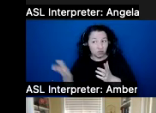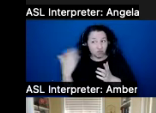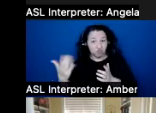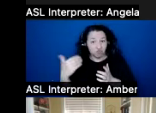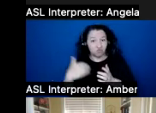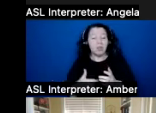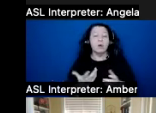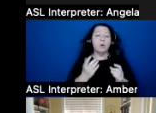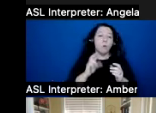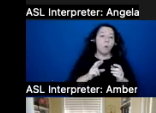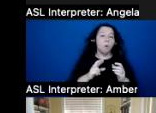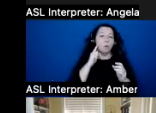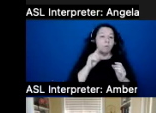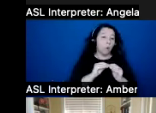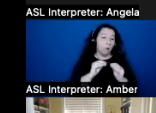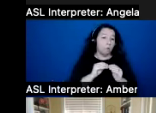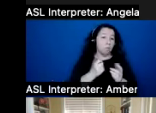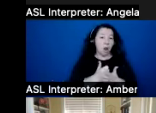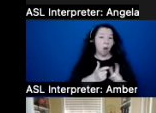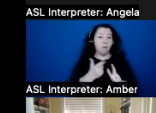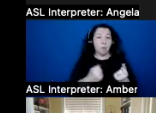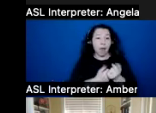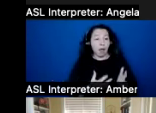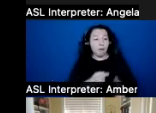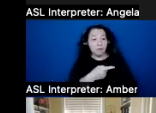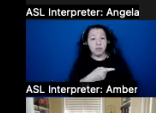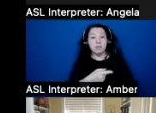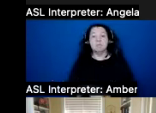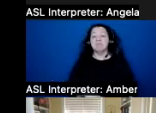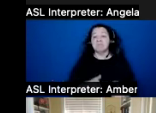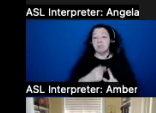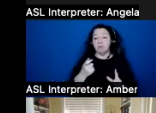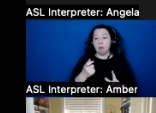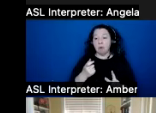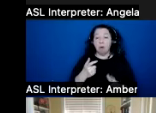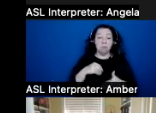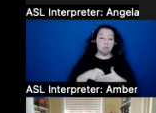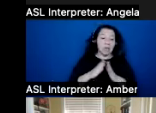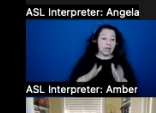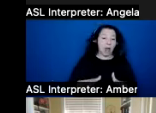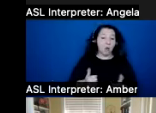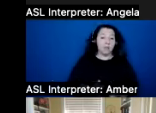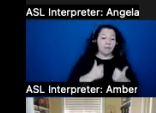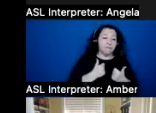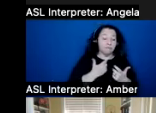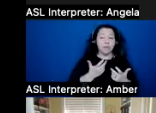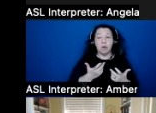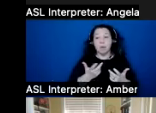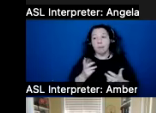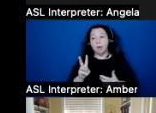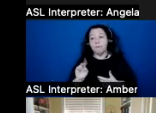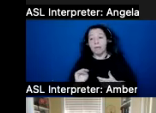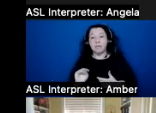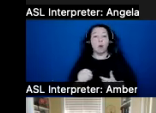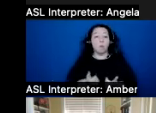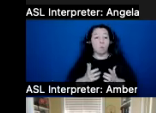or assistance from an advocate or from maybe an in-house victim witness assistance. And